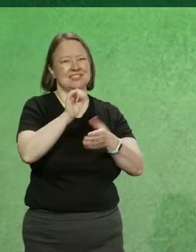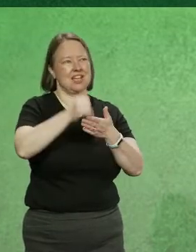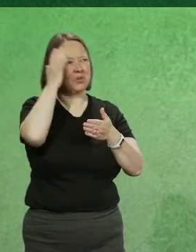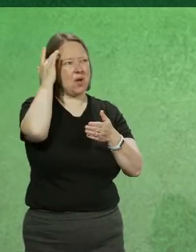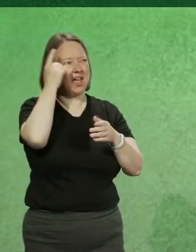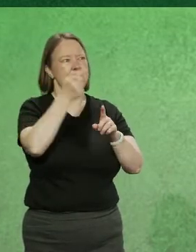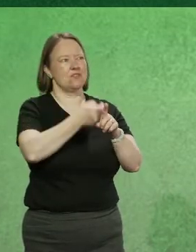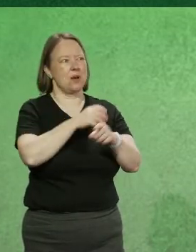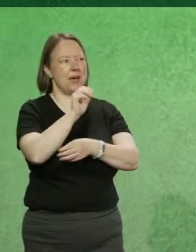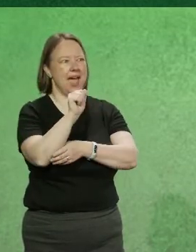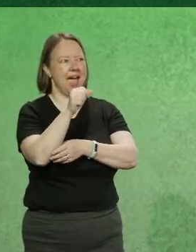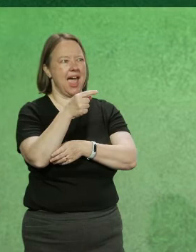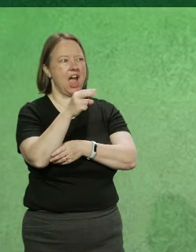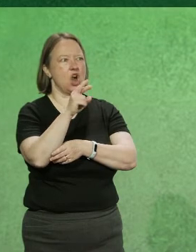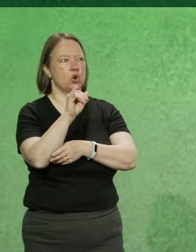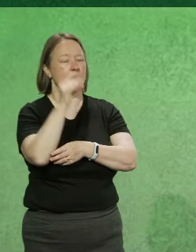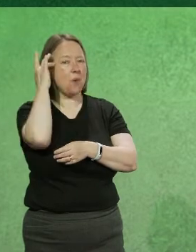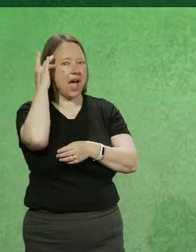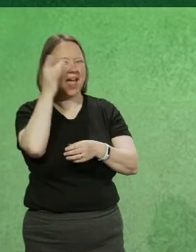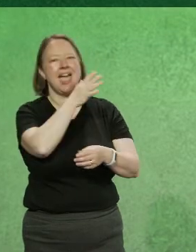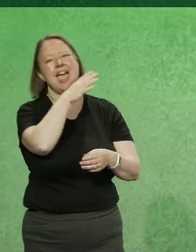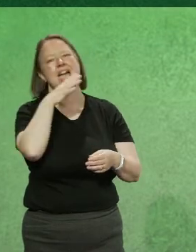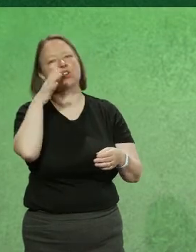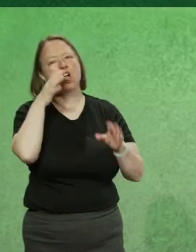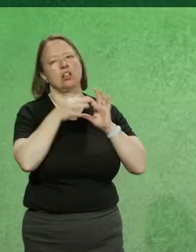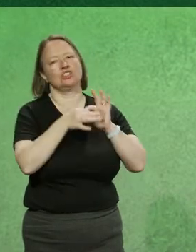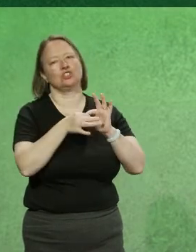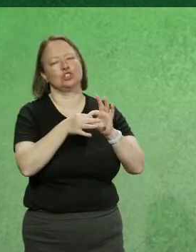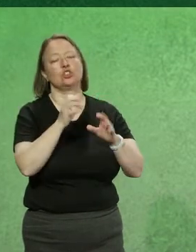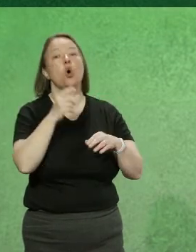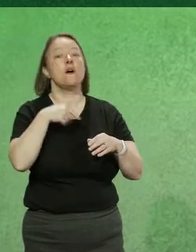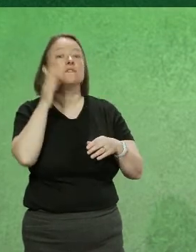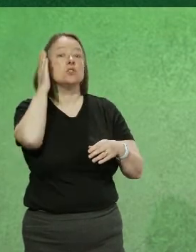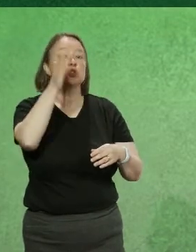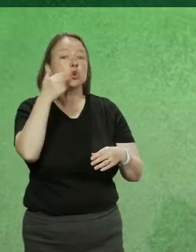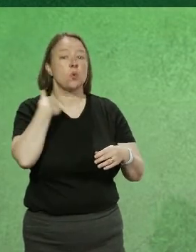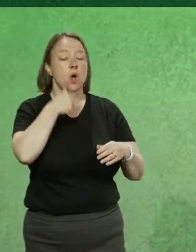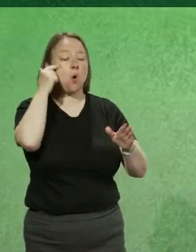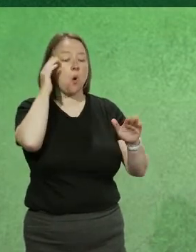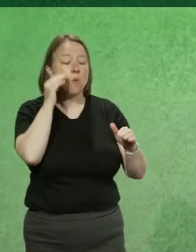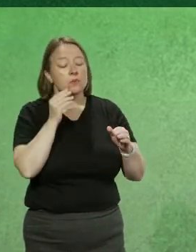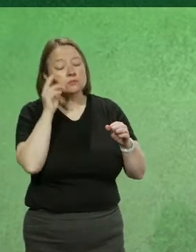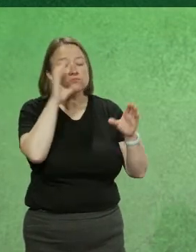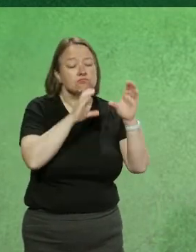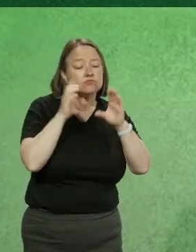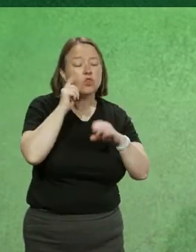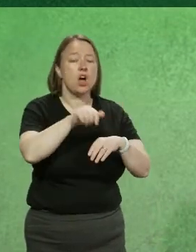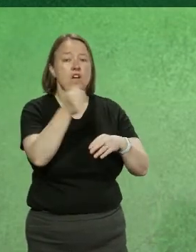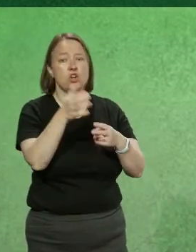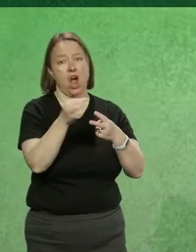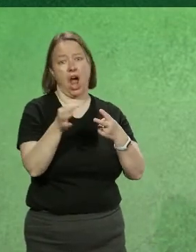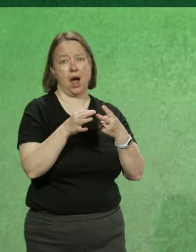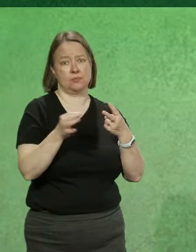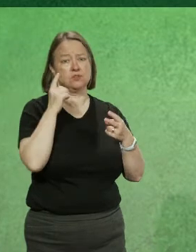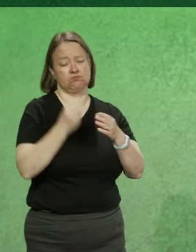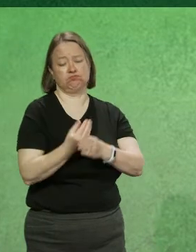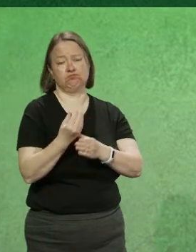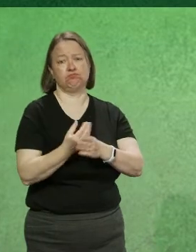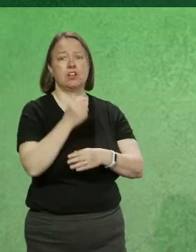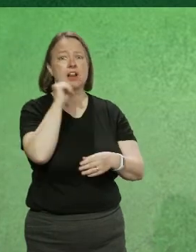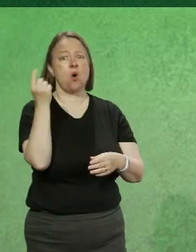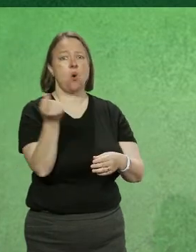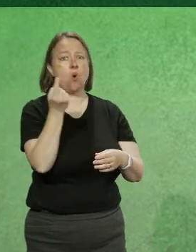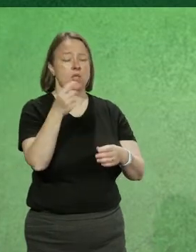from agriculture. So yeah, in the future, we hope to explore other opportunities, not